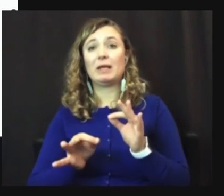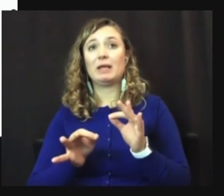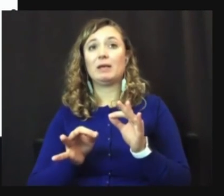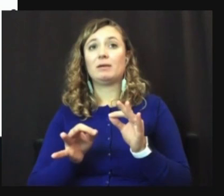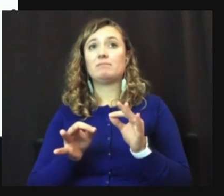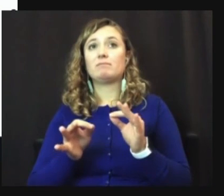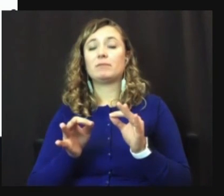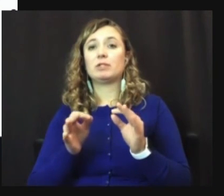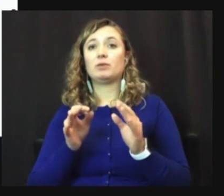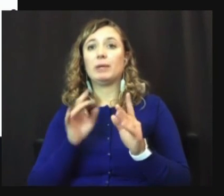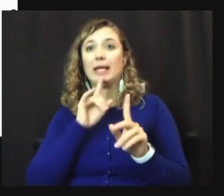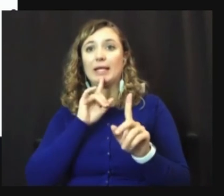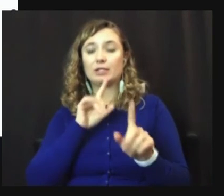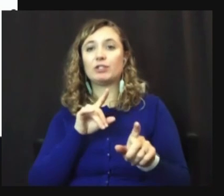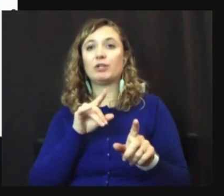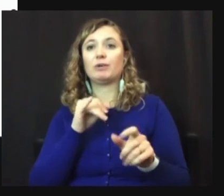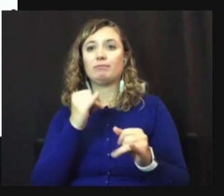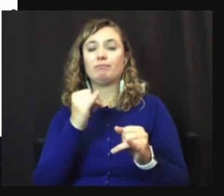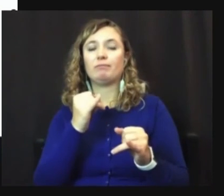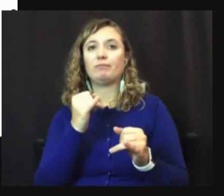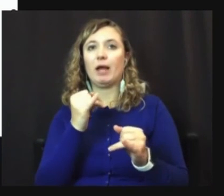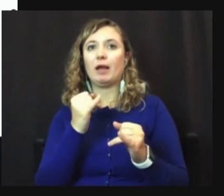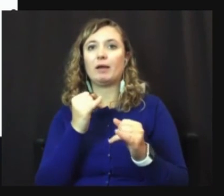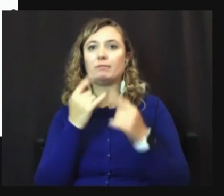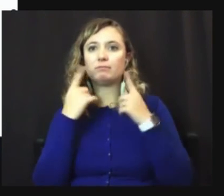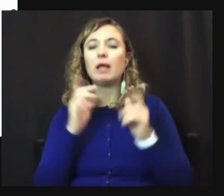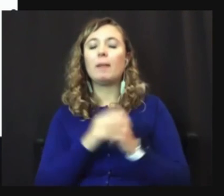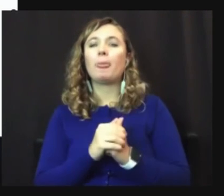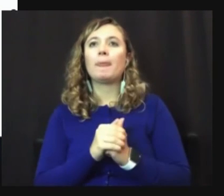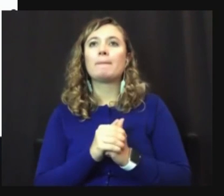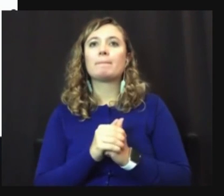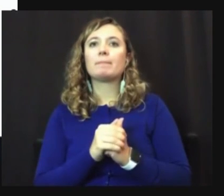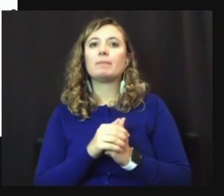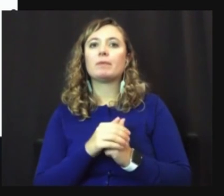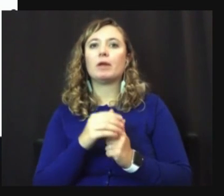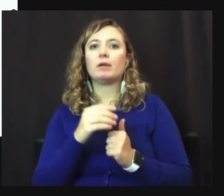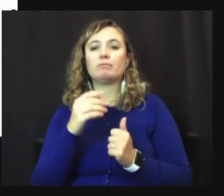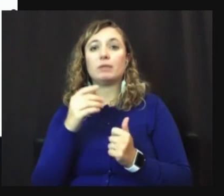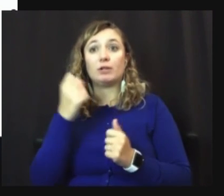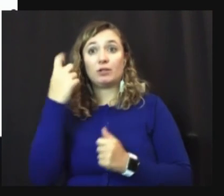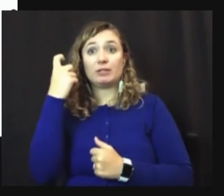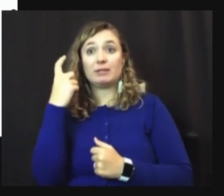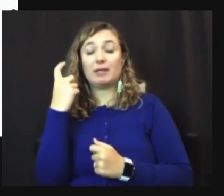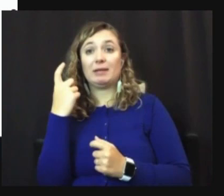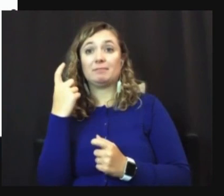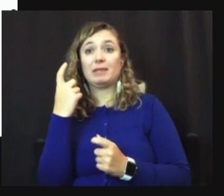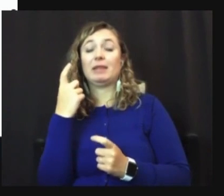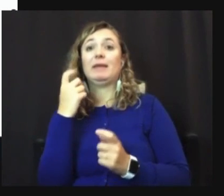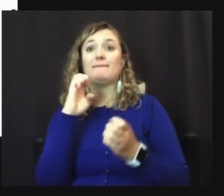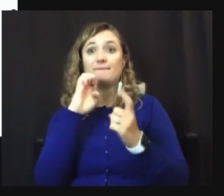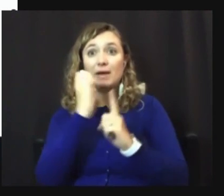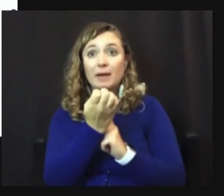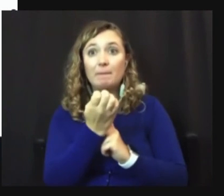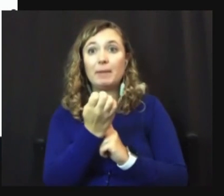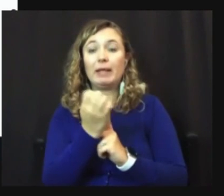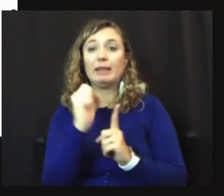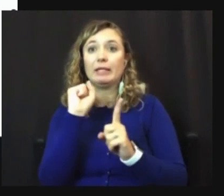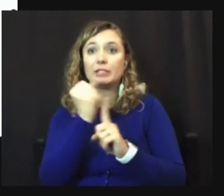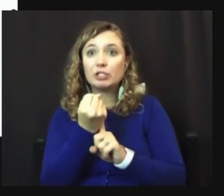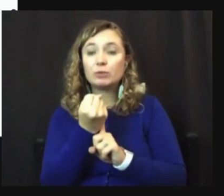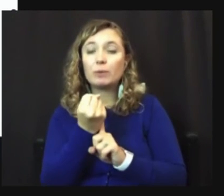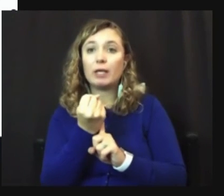question, observe the environment, situation, and circumstances. Try to build in a